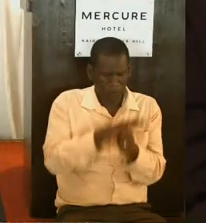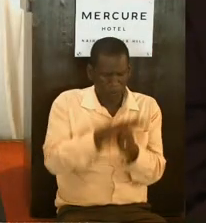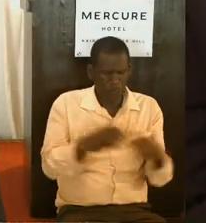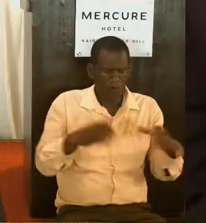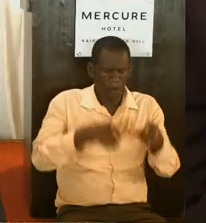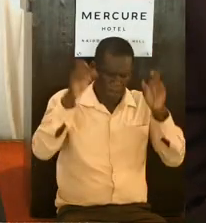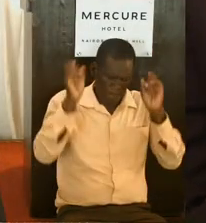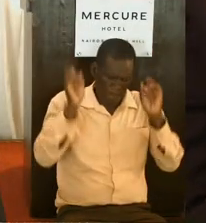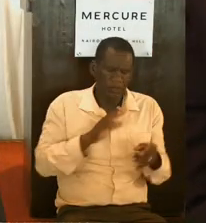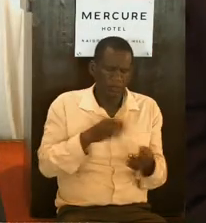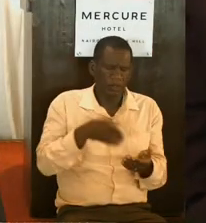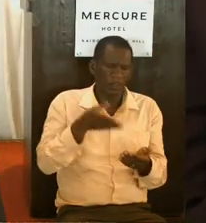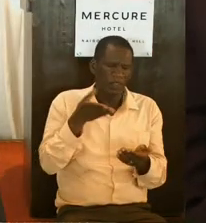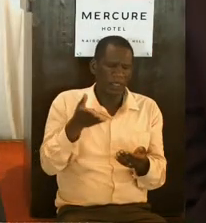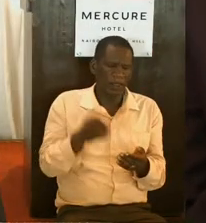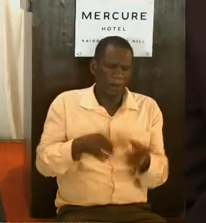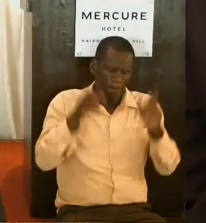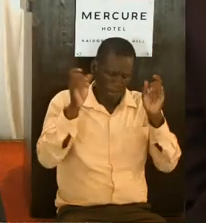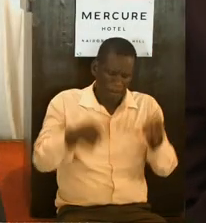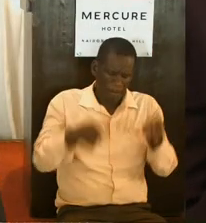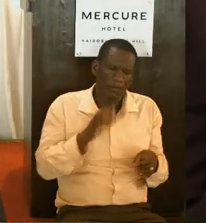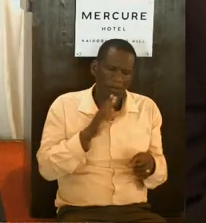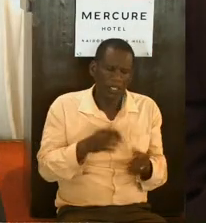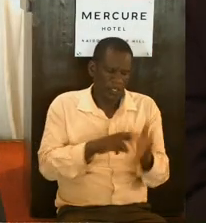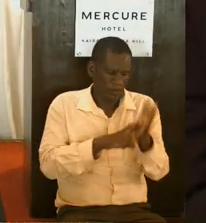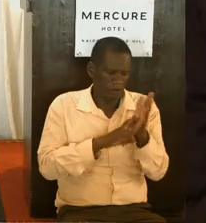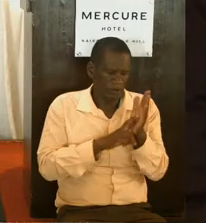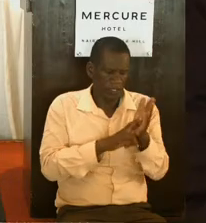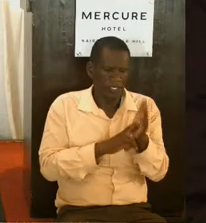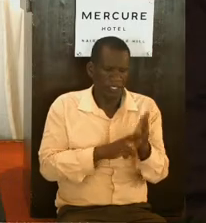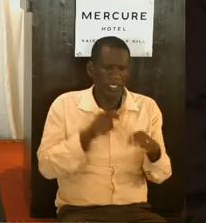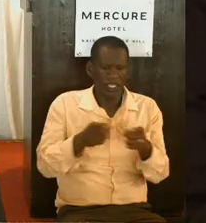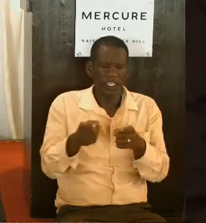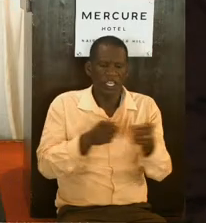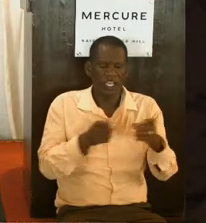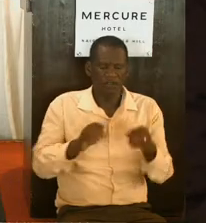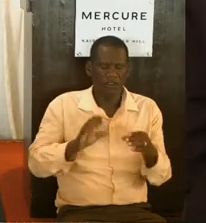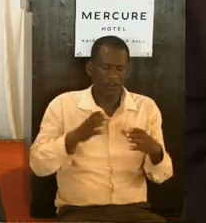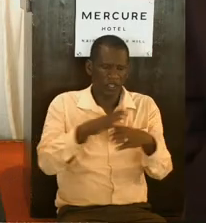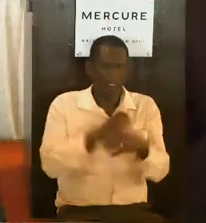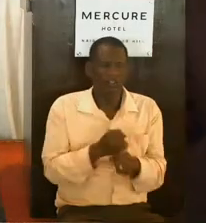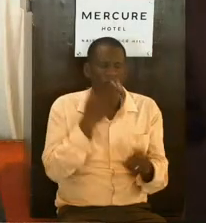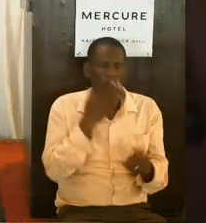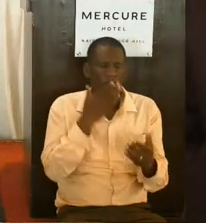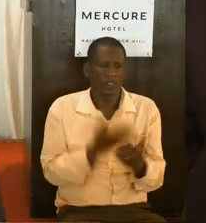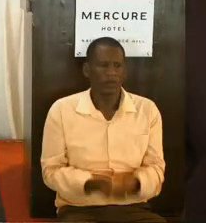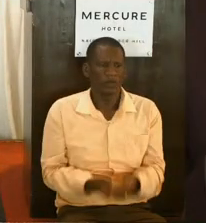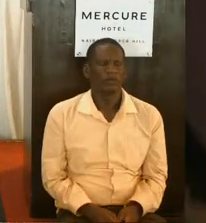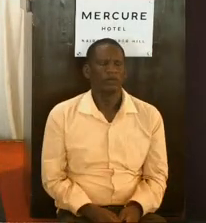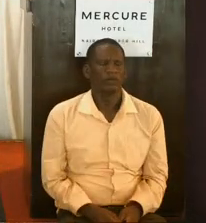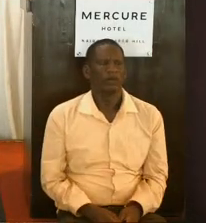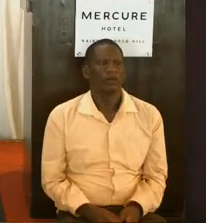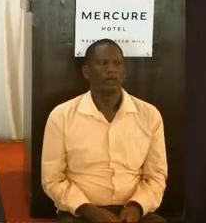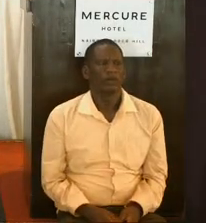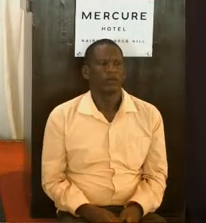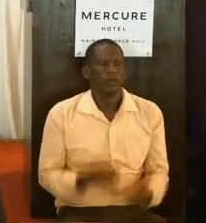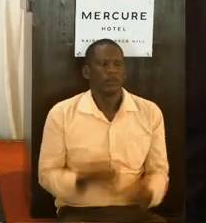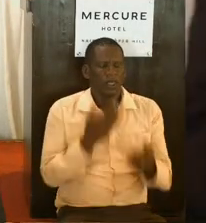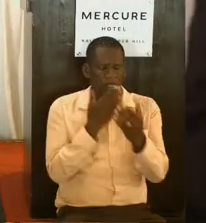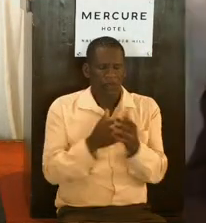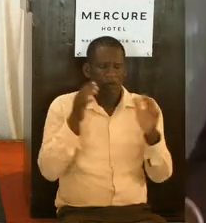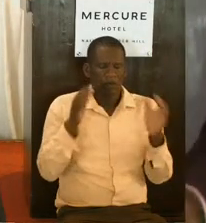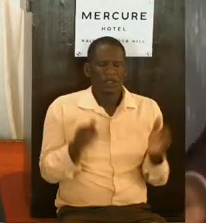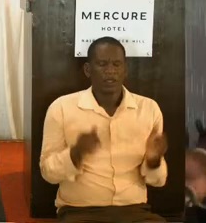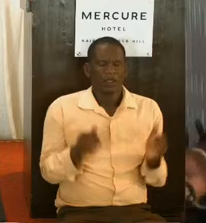must be the keyword is must be represented in the governing body thank you the governing bodies thank you thank you thank you very much